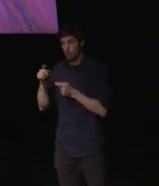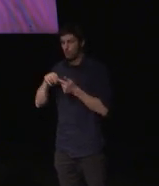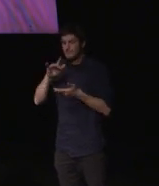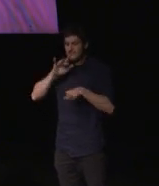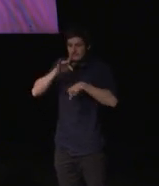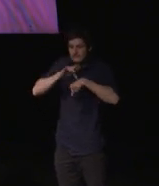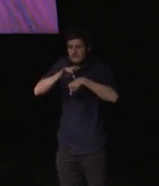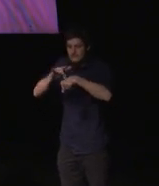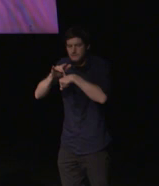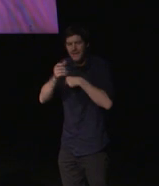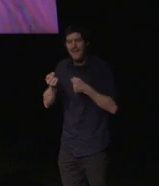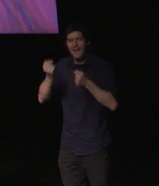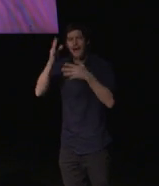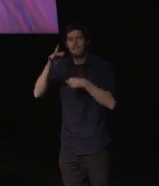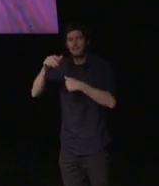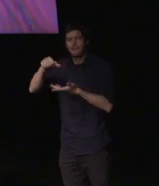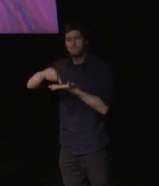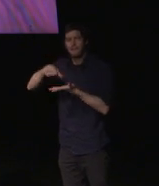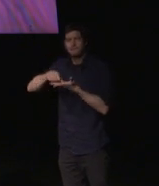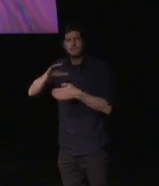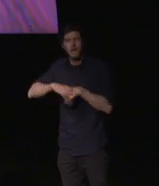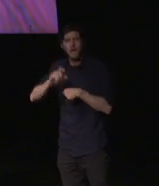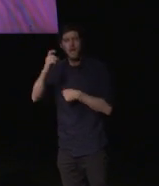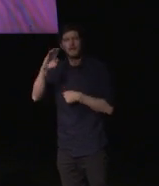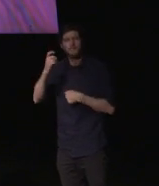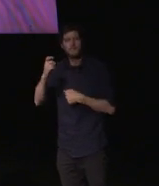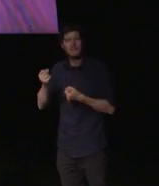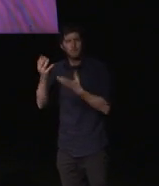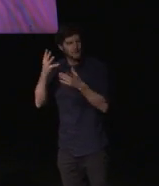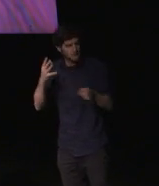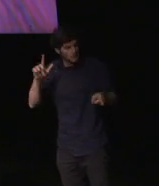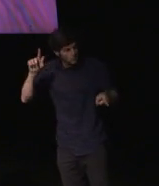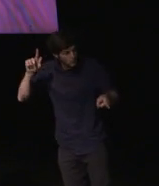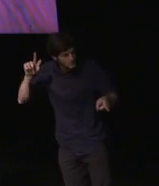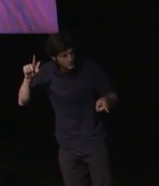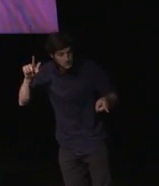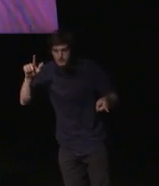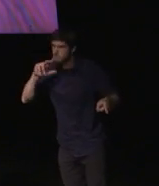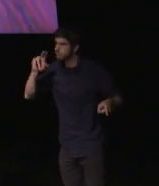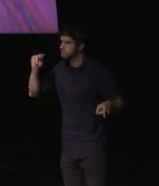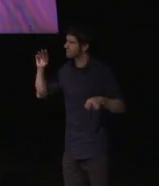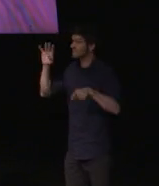know? 21? Nope. 46. Close. 46, that's a